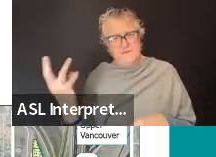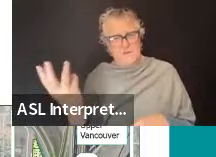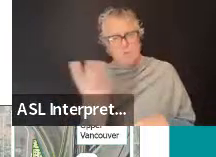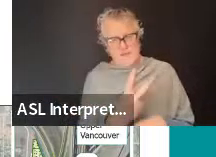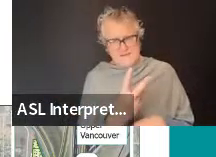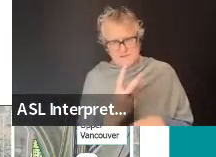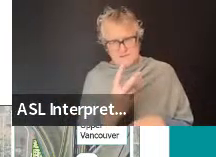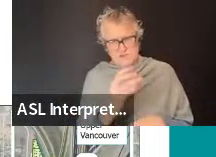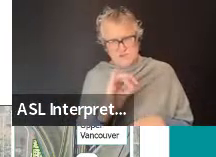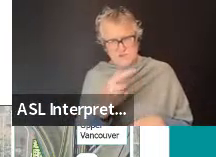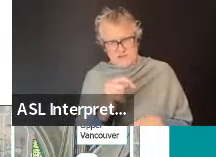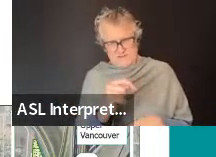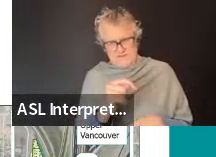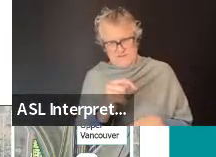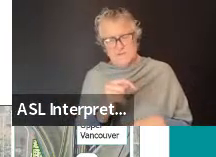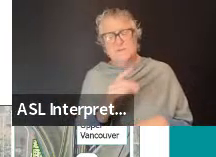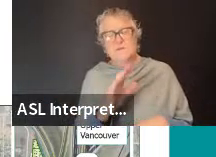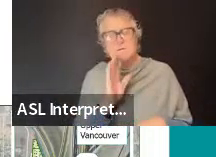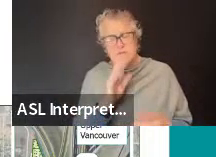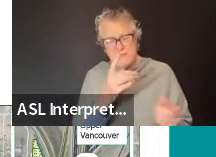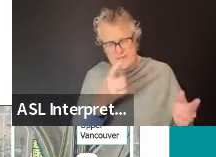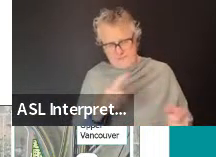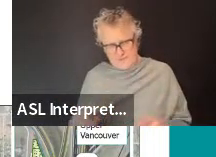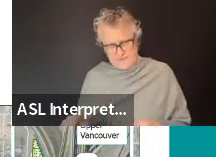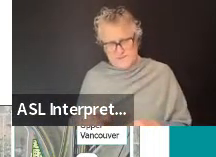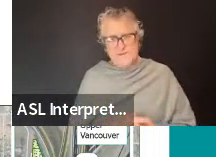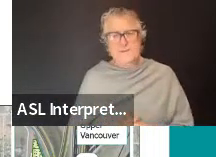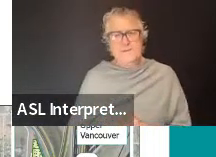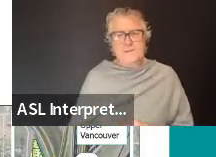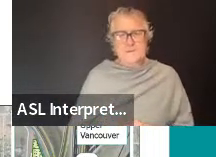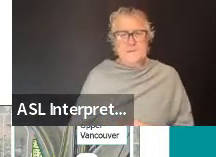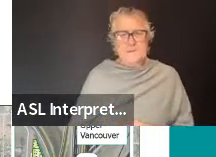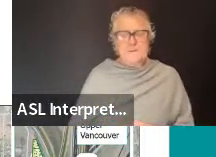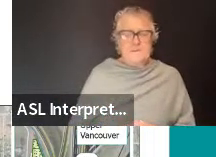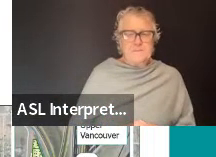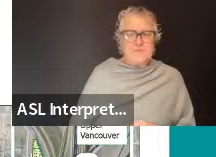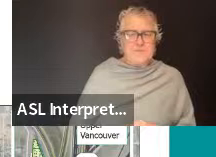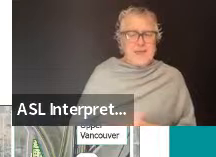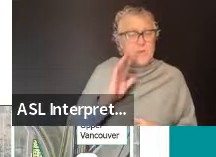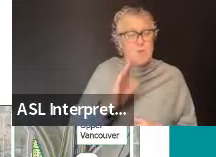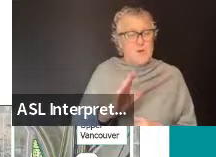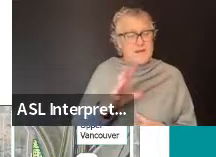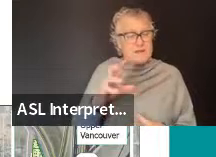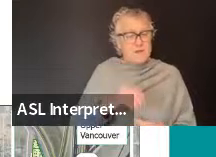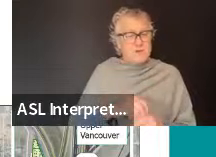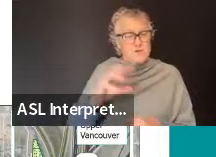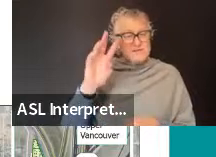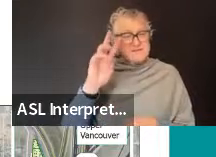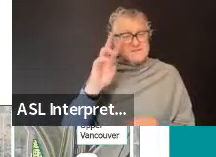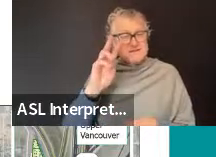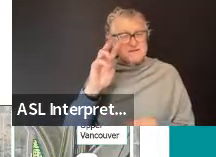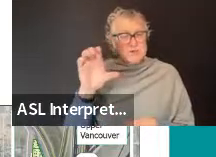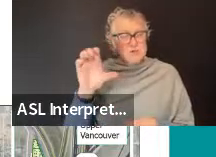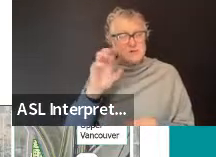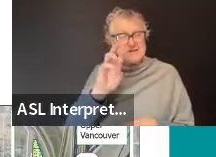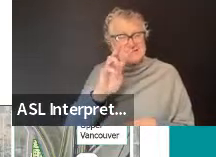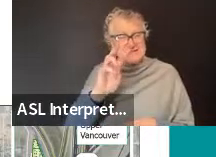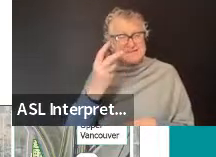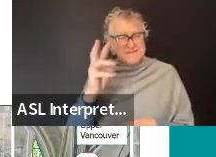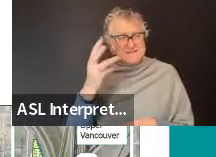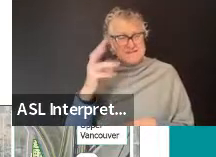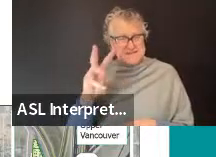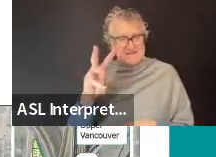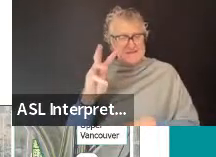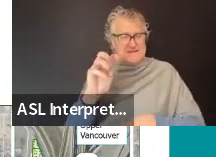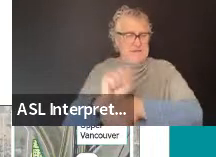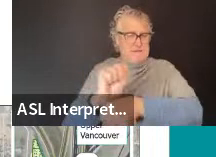In space, the construction and long-term operation and maintenance of the modified LPA, including all the design